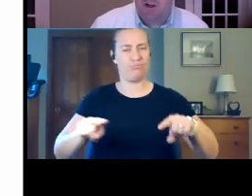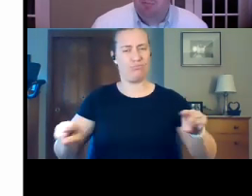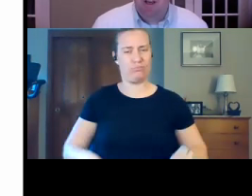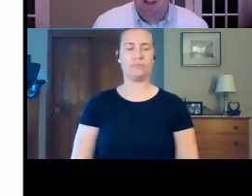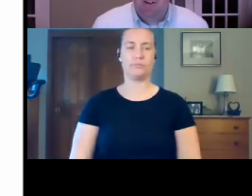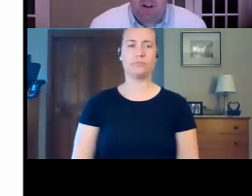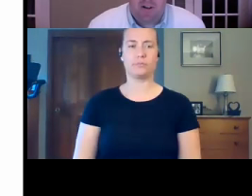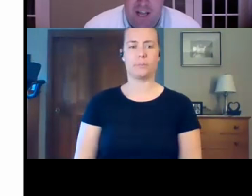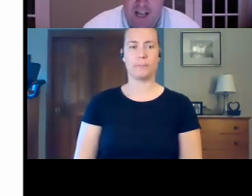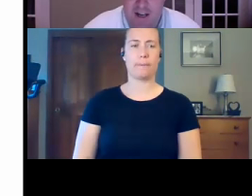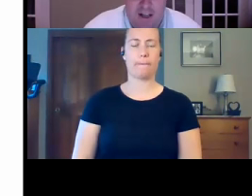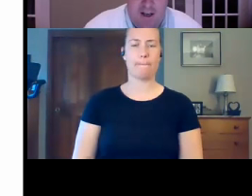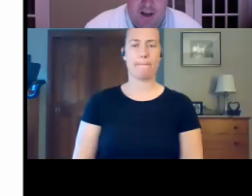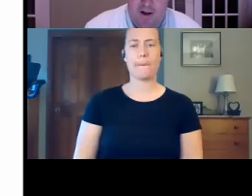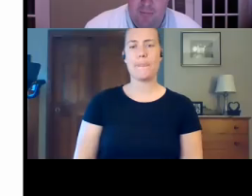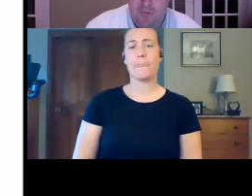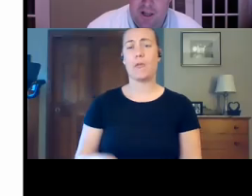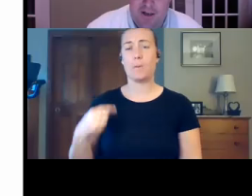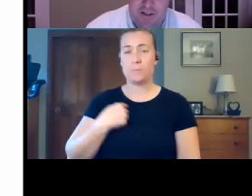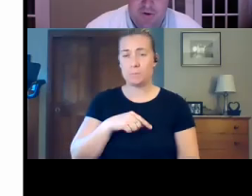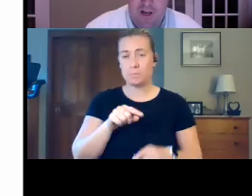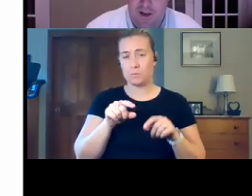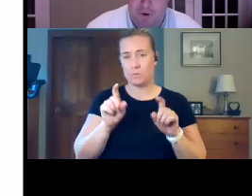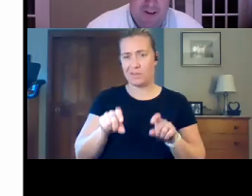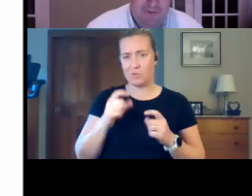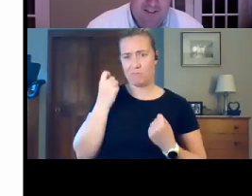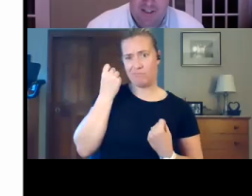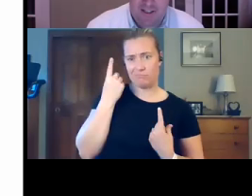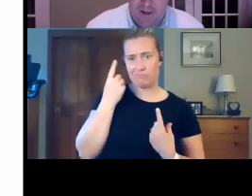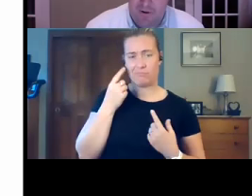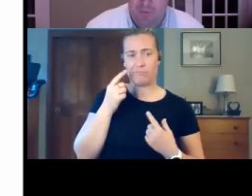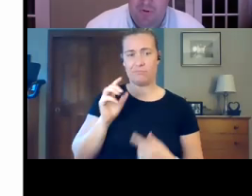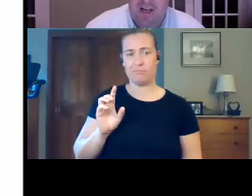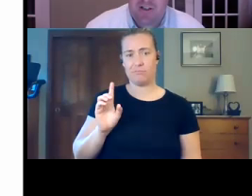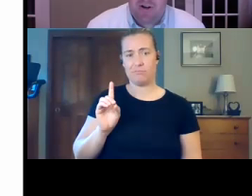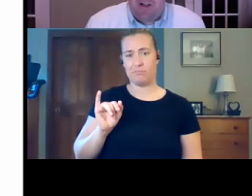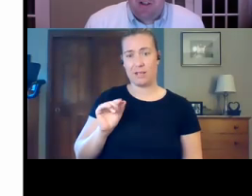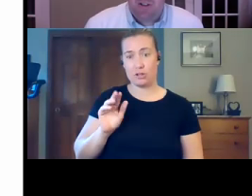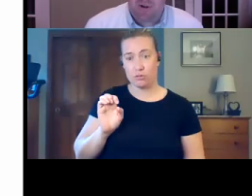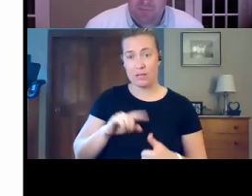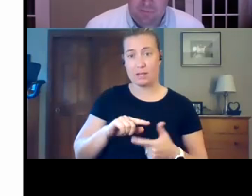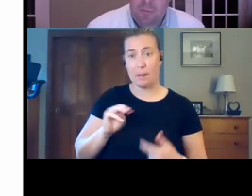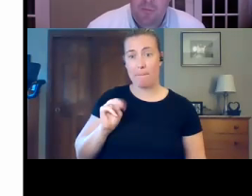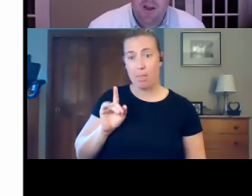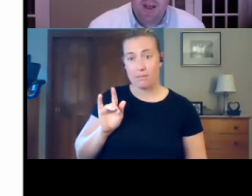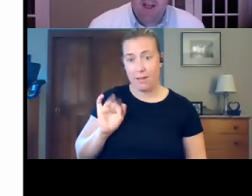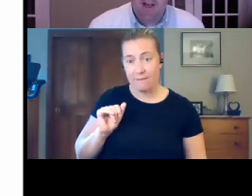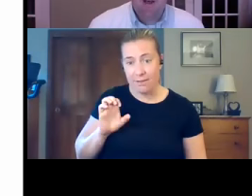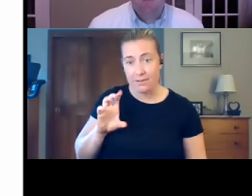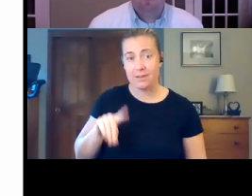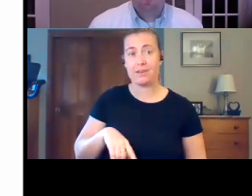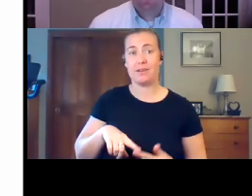also a need to understand discrete, multifaceted, and tailored implementation strategies. So